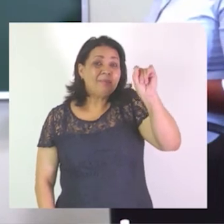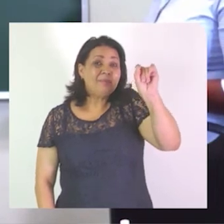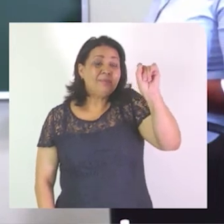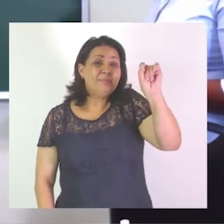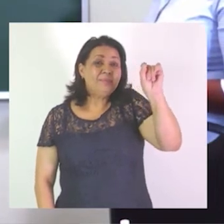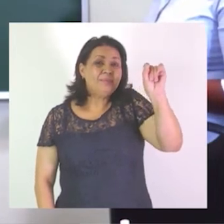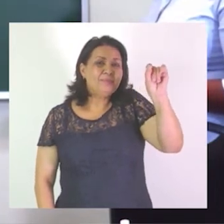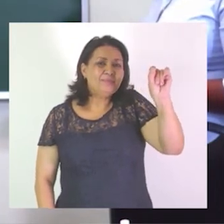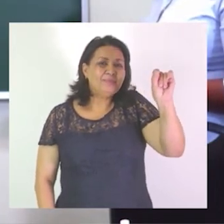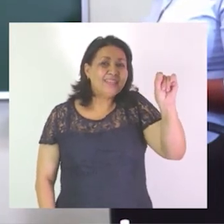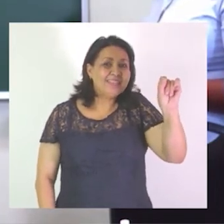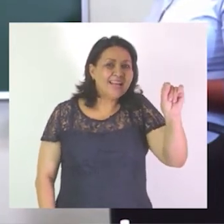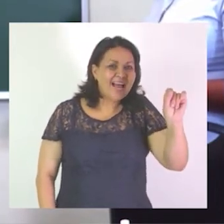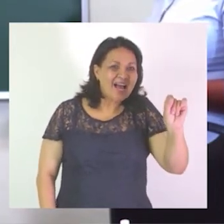up.